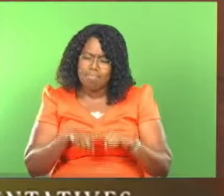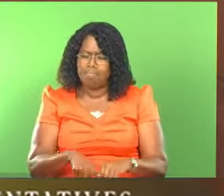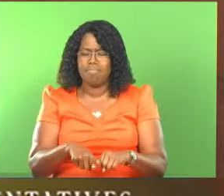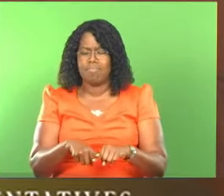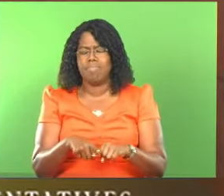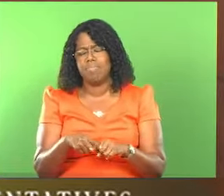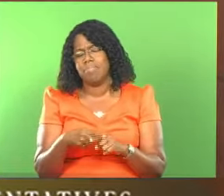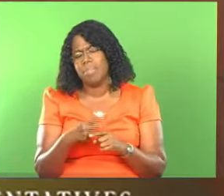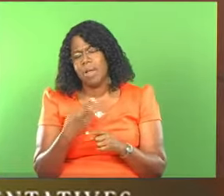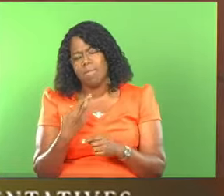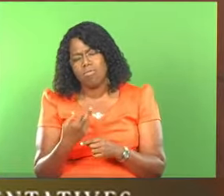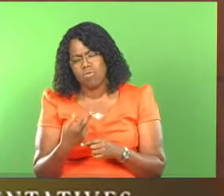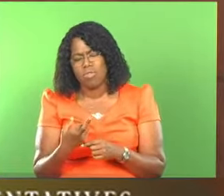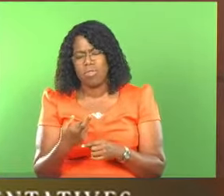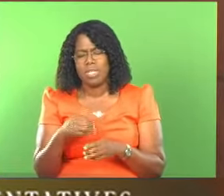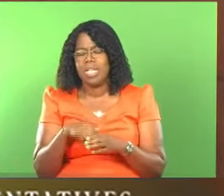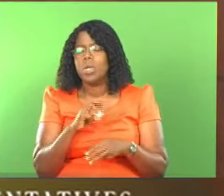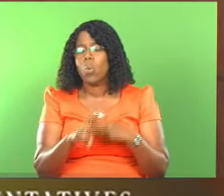today,